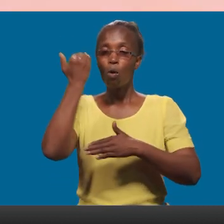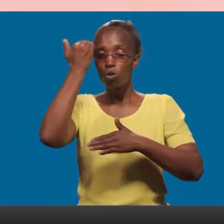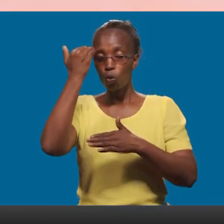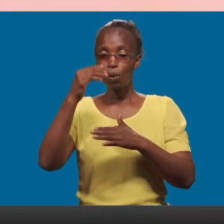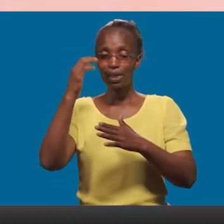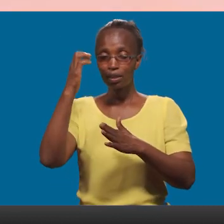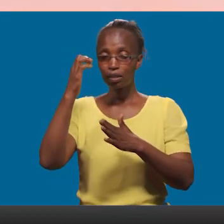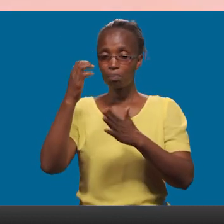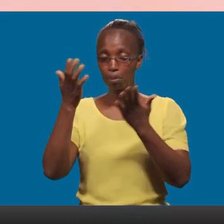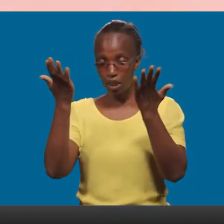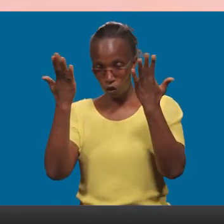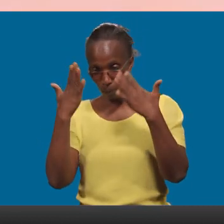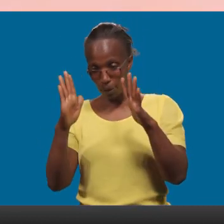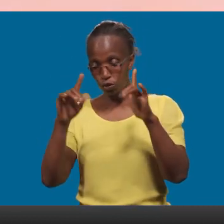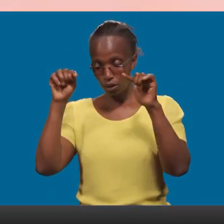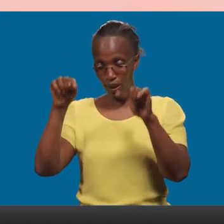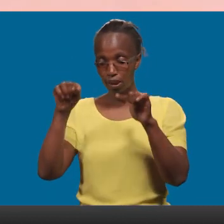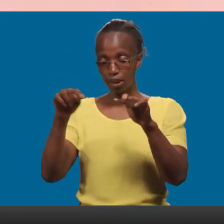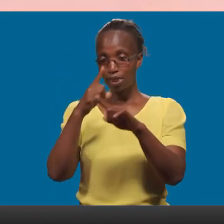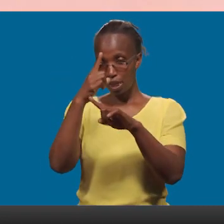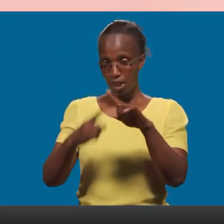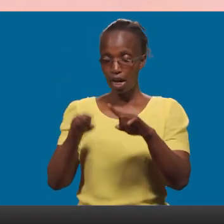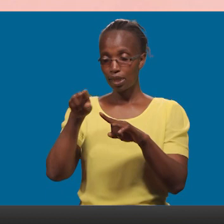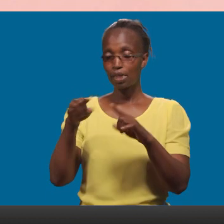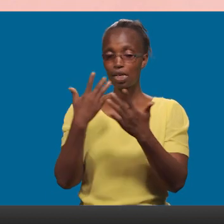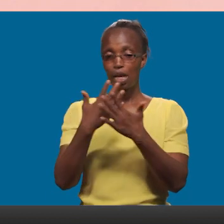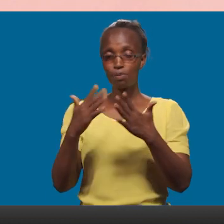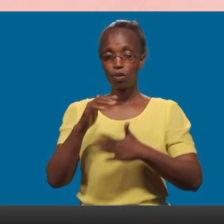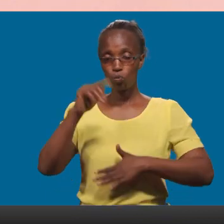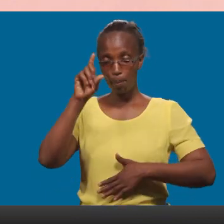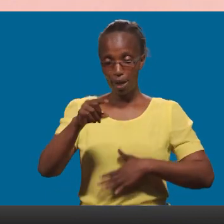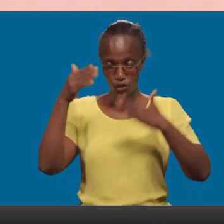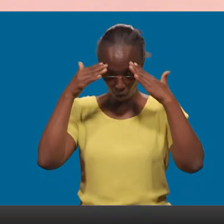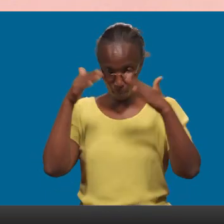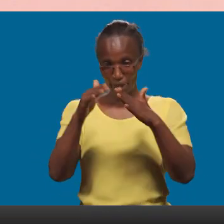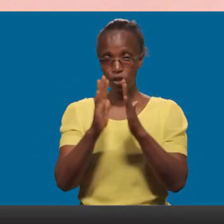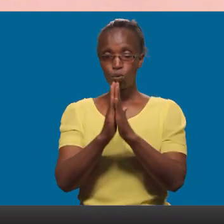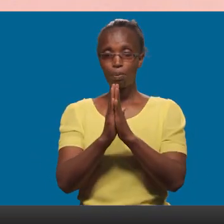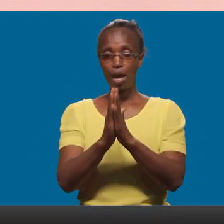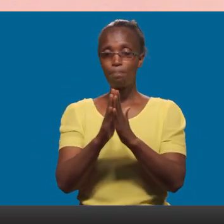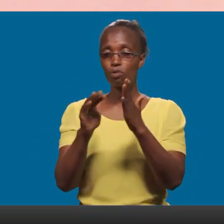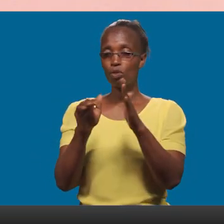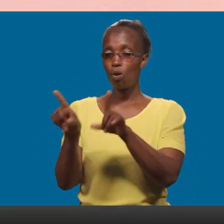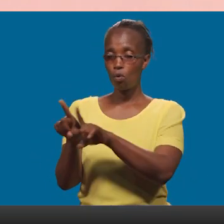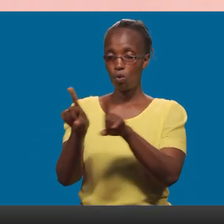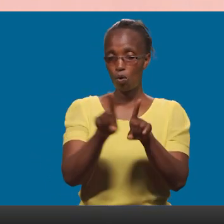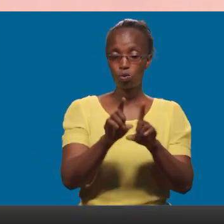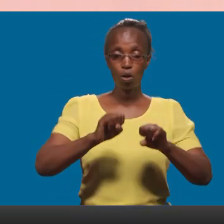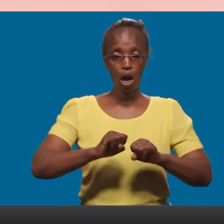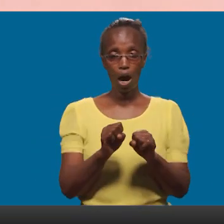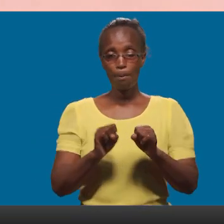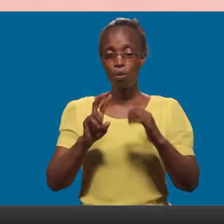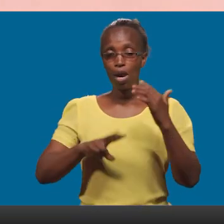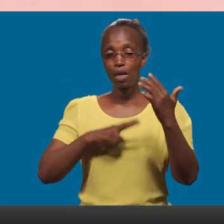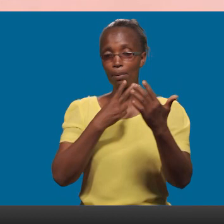operationalized by the end of this year. It's a tall dream that we really need to commit to prayer. We are also happy that